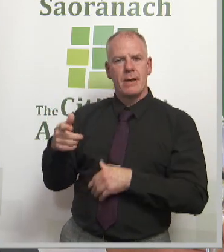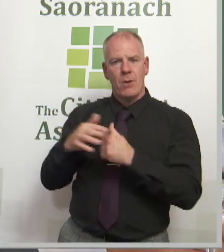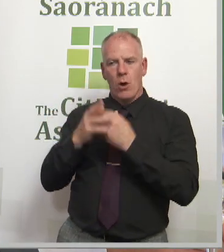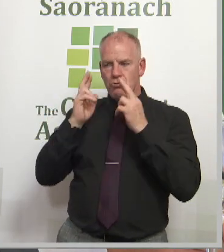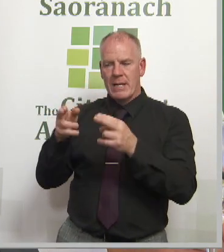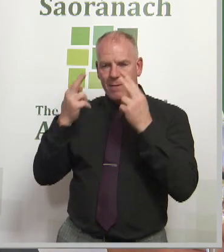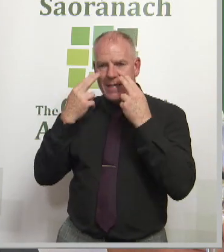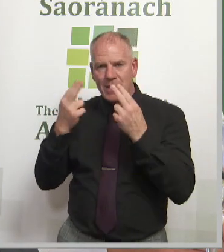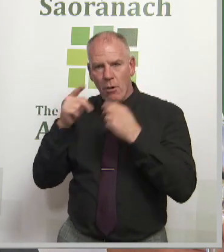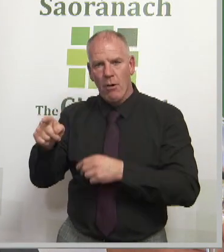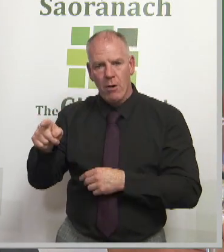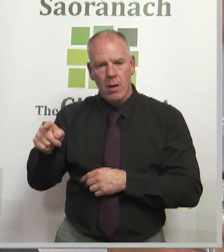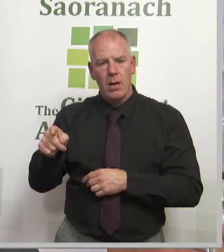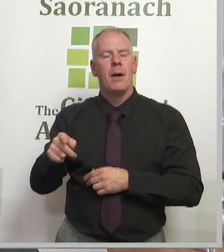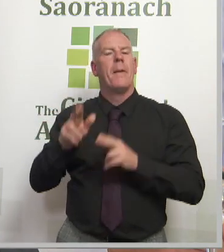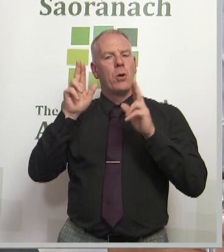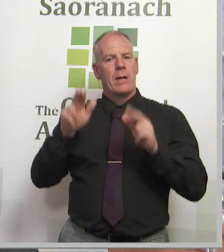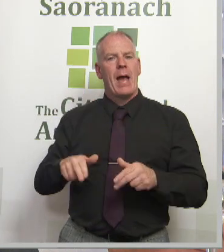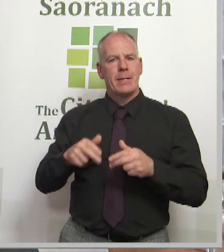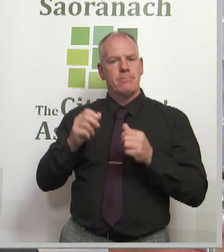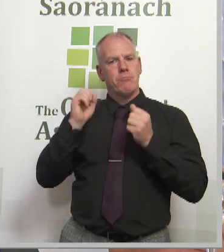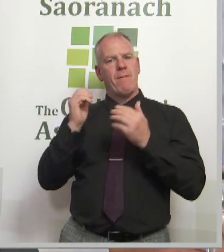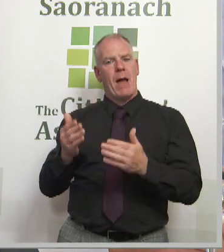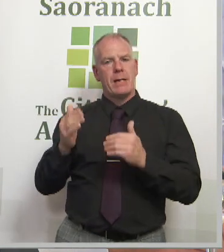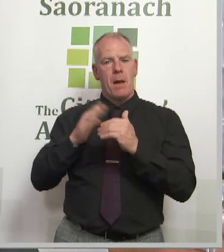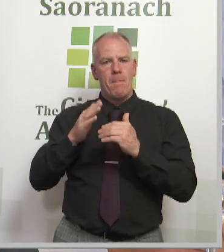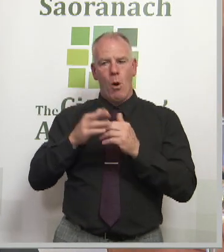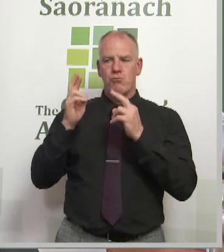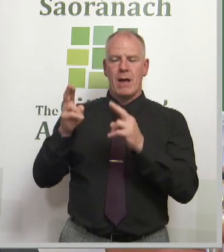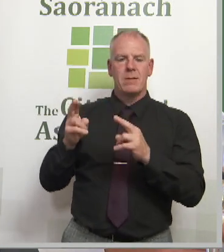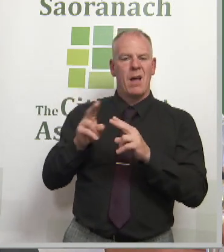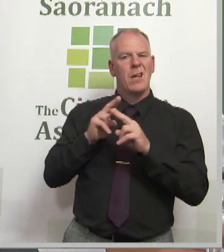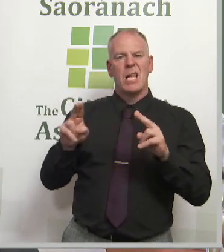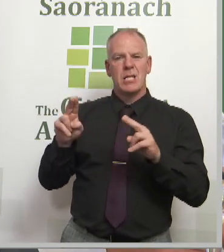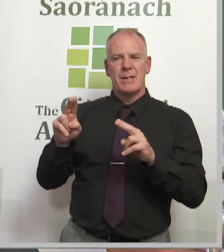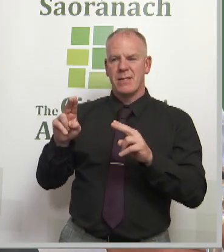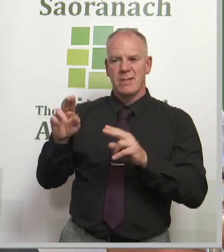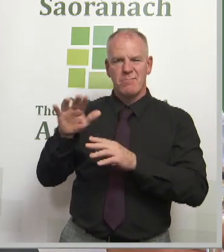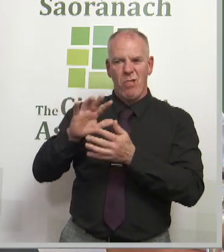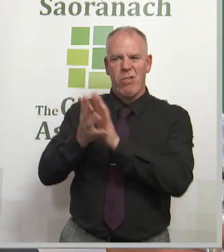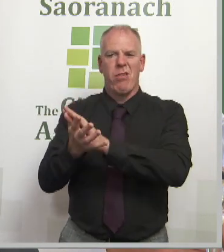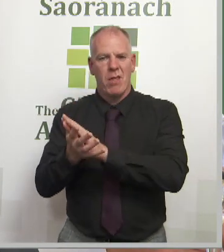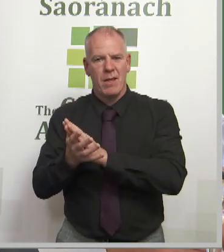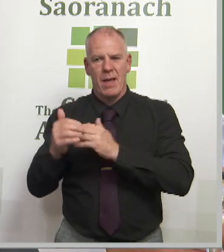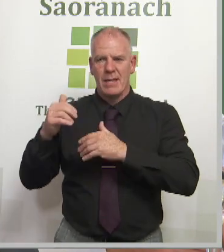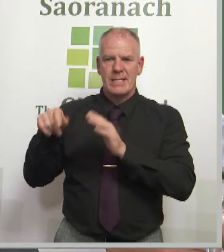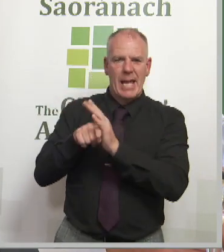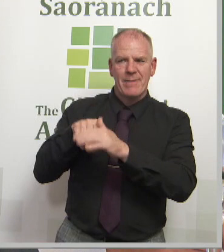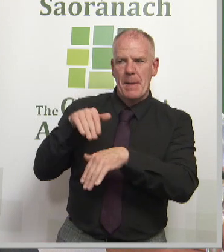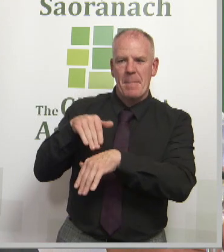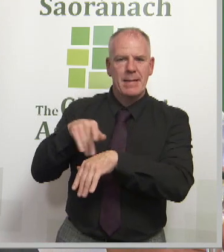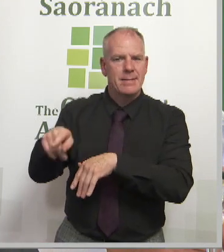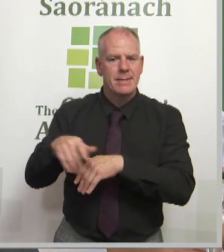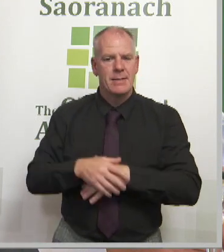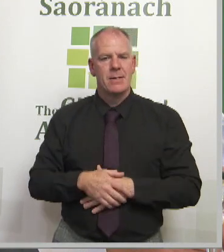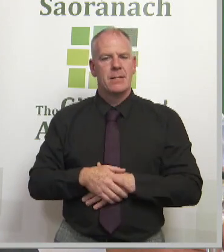But again, you can give them more substantive ones as well, essentially not to be harmed, not to be negatively impacted. Bear in mind